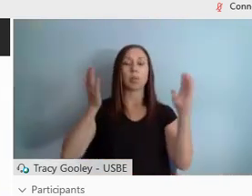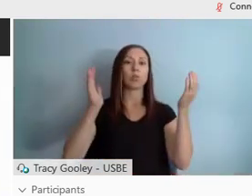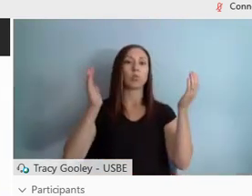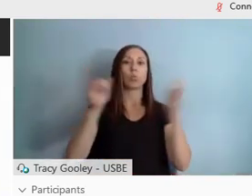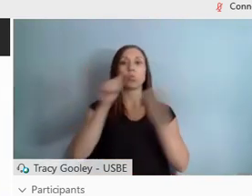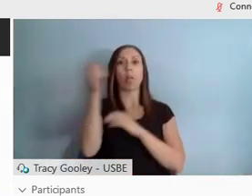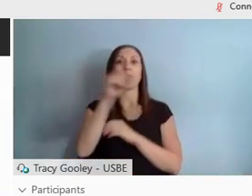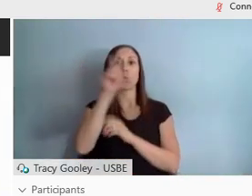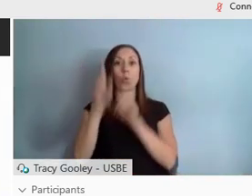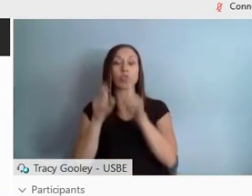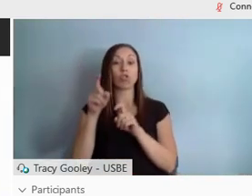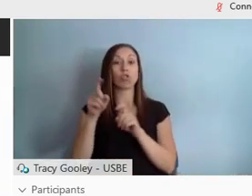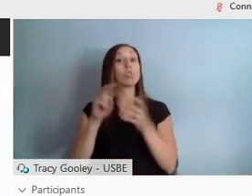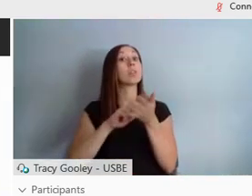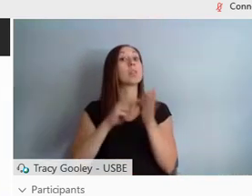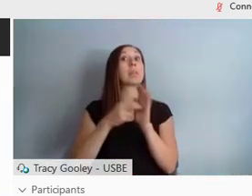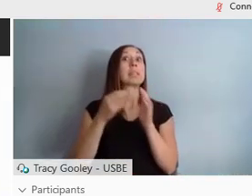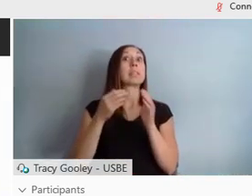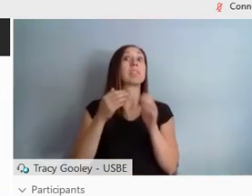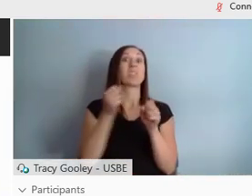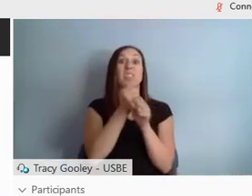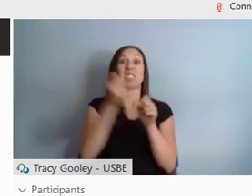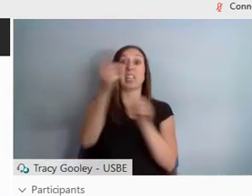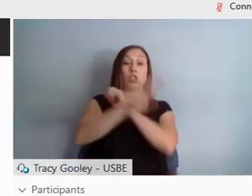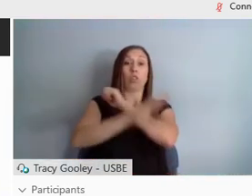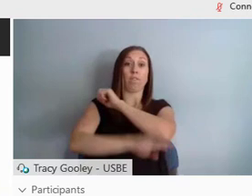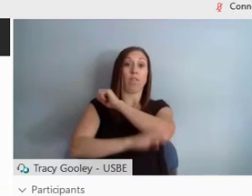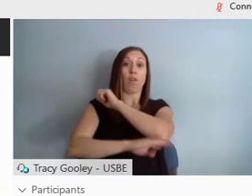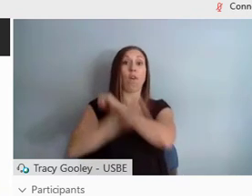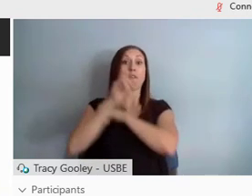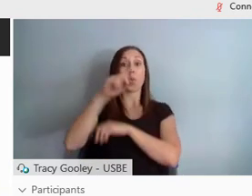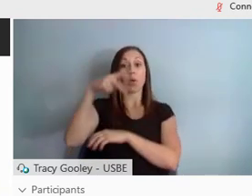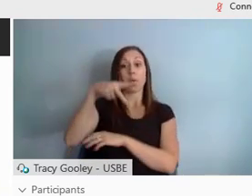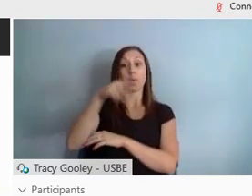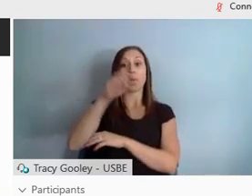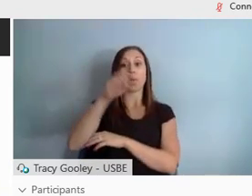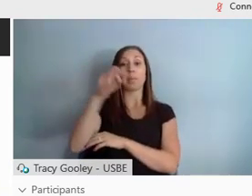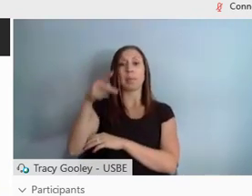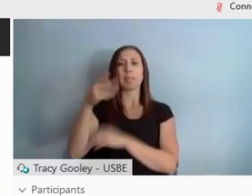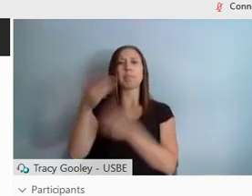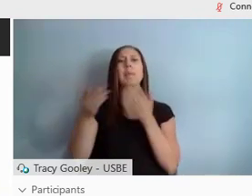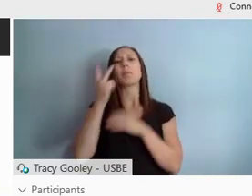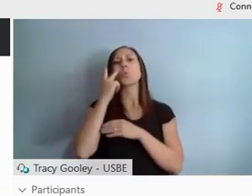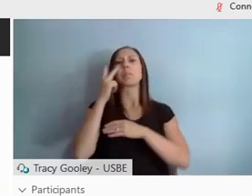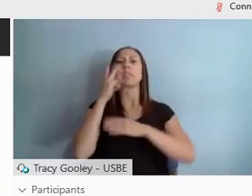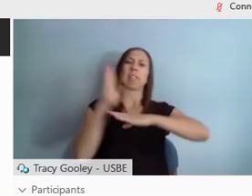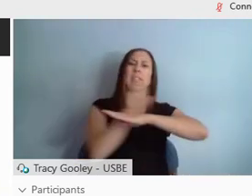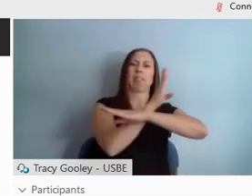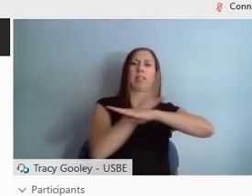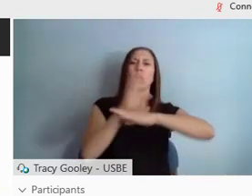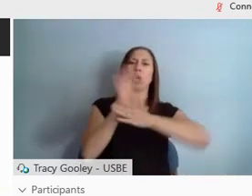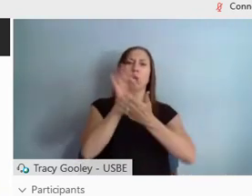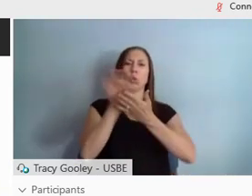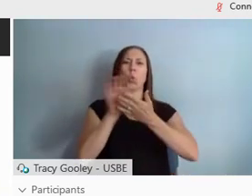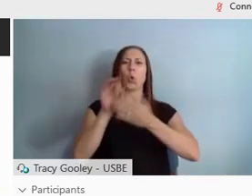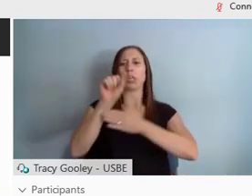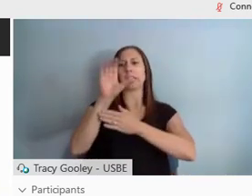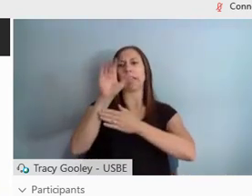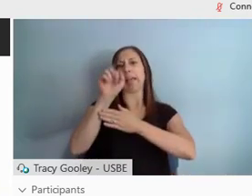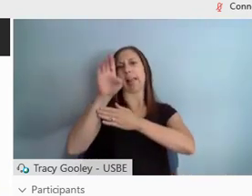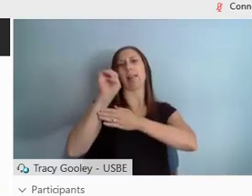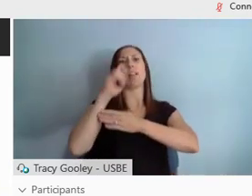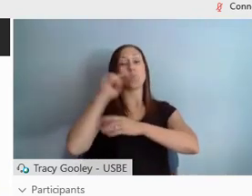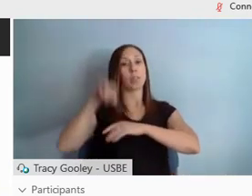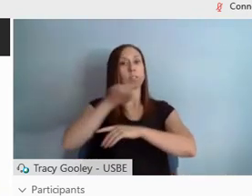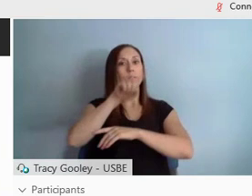be that next fall when we give the PEEP entry, you'll see a scaled score on this question